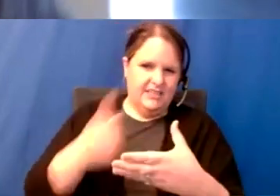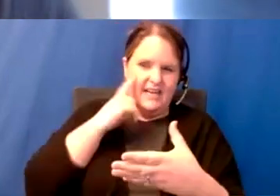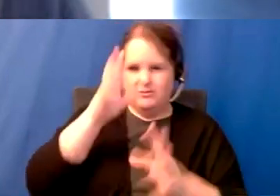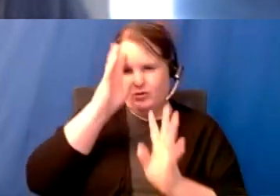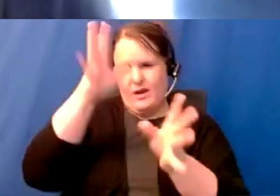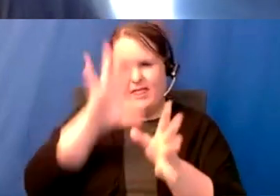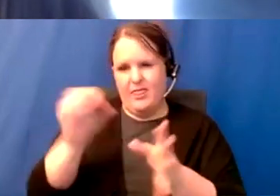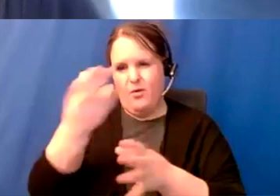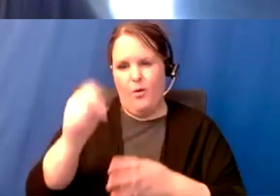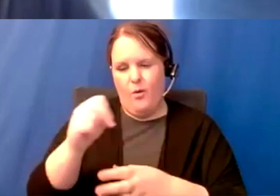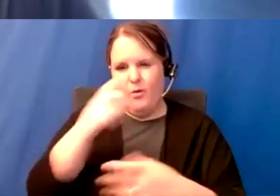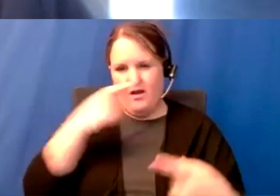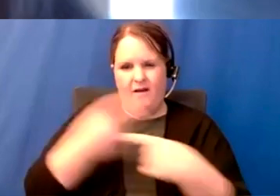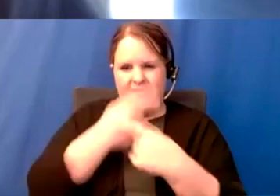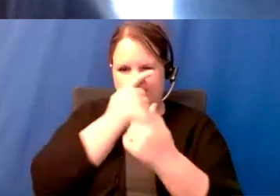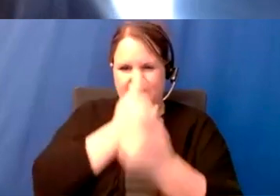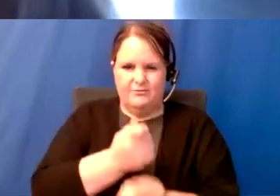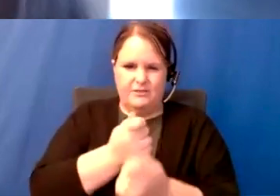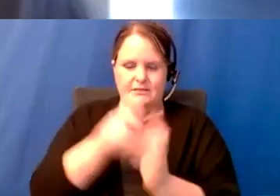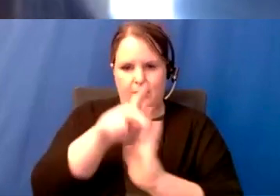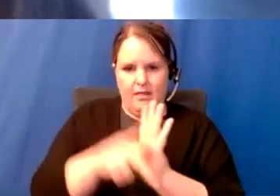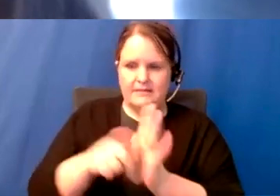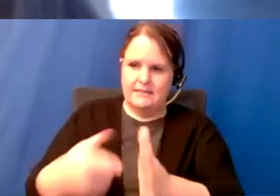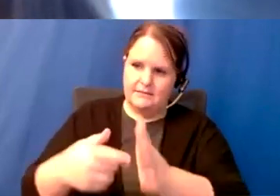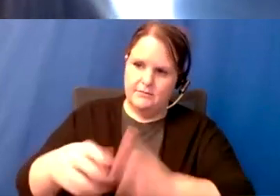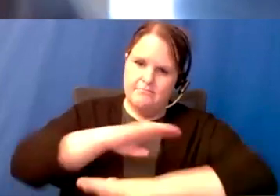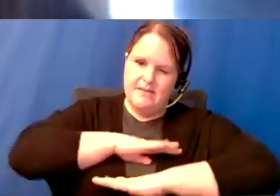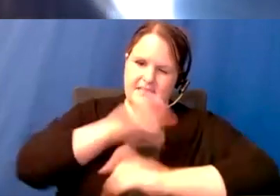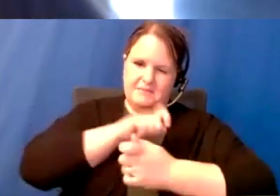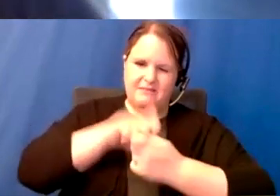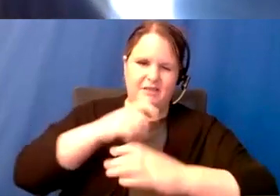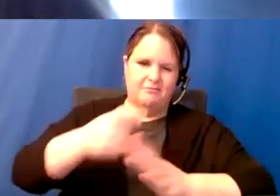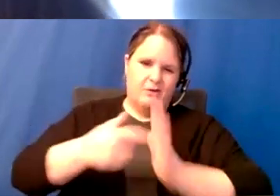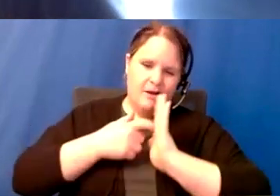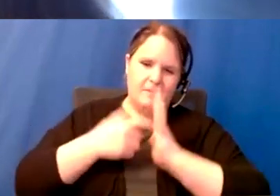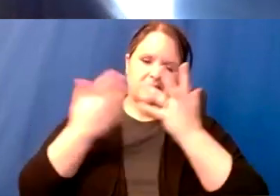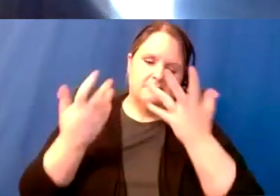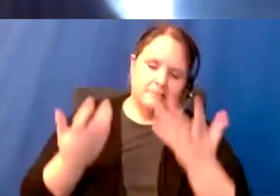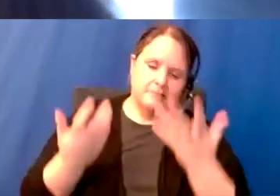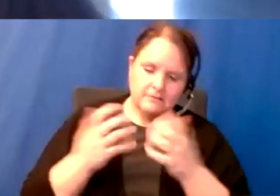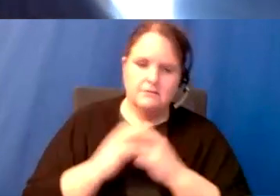their own conflict of interest. It has to meet certain requirements. And so that's,